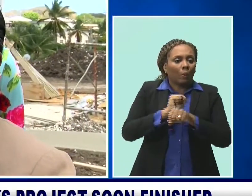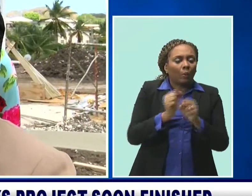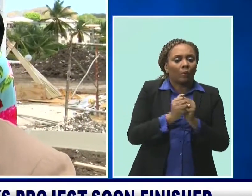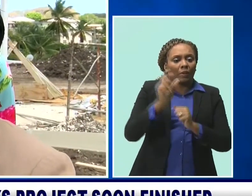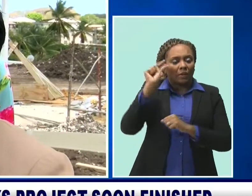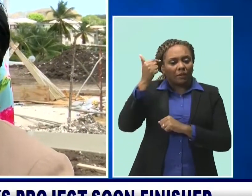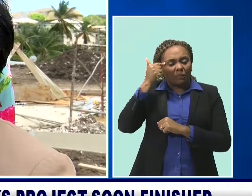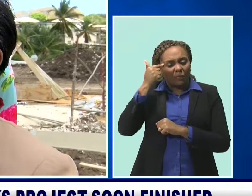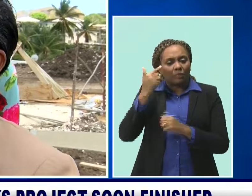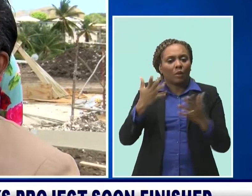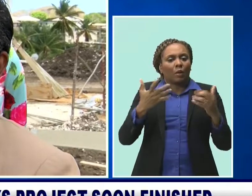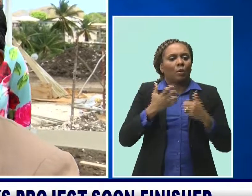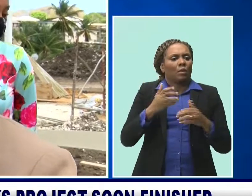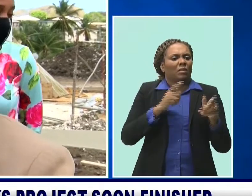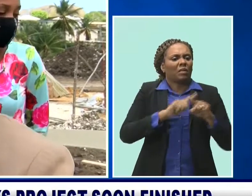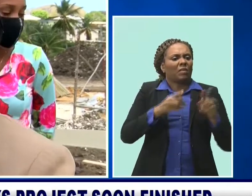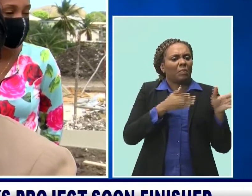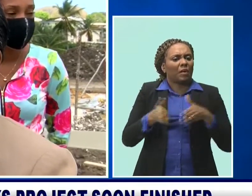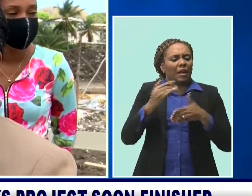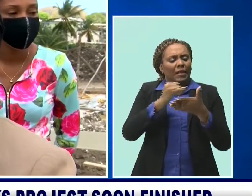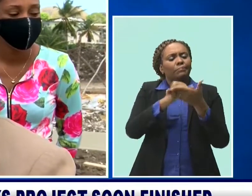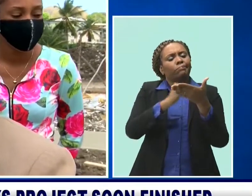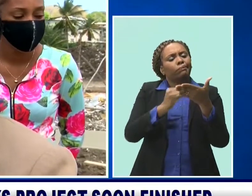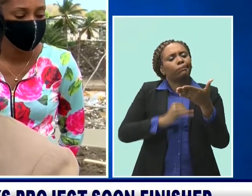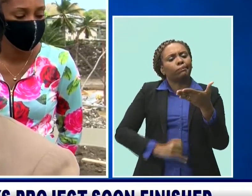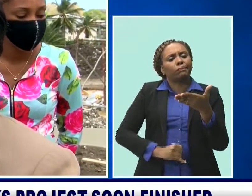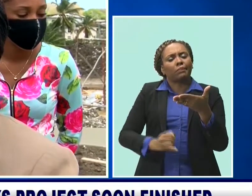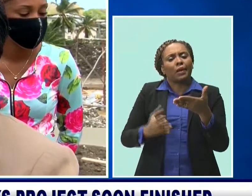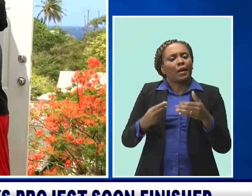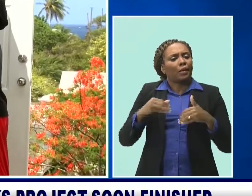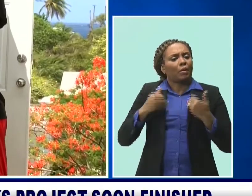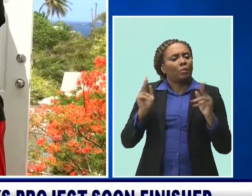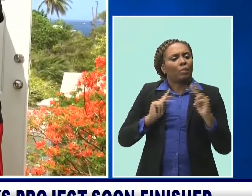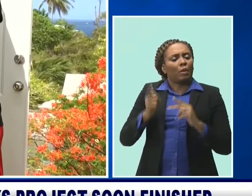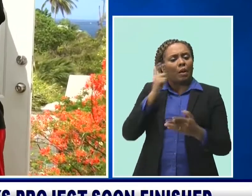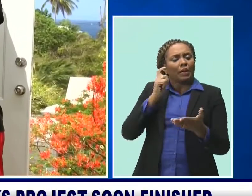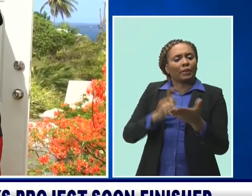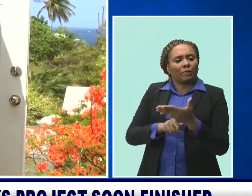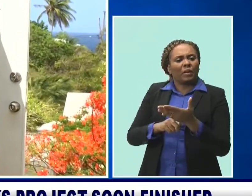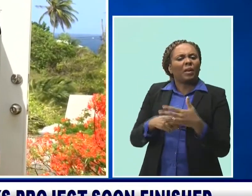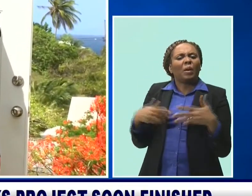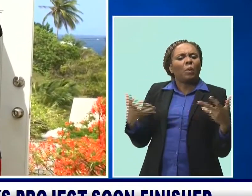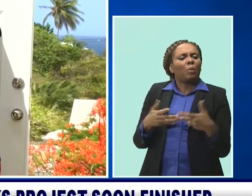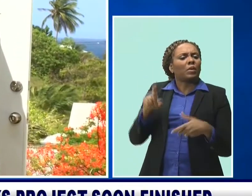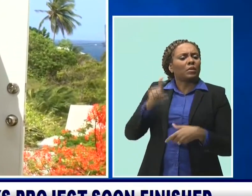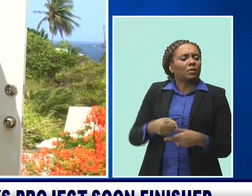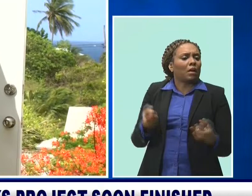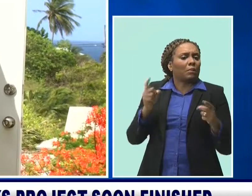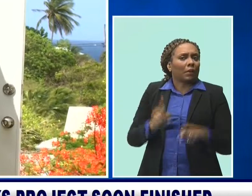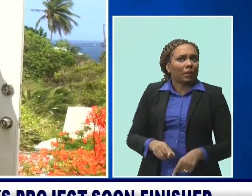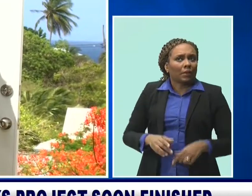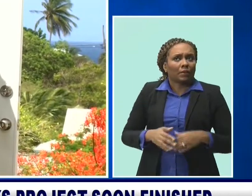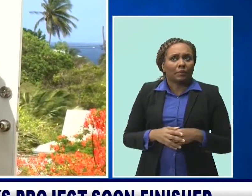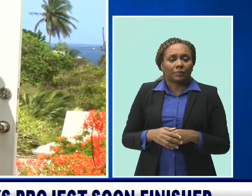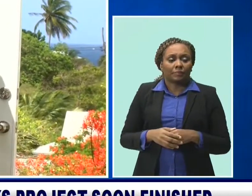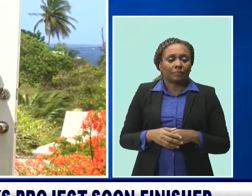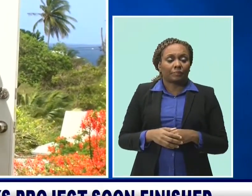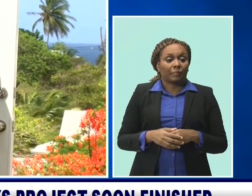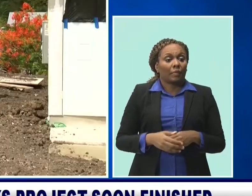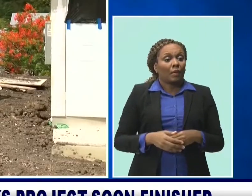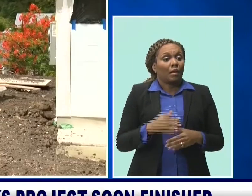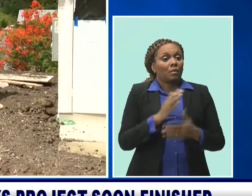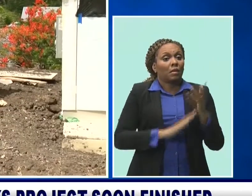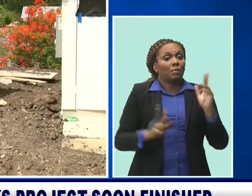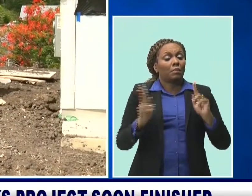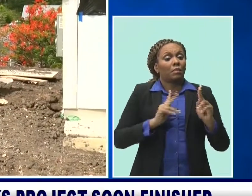identified and to get the plans drawn and to work with our young people to identify the businesses. Several participants of the Silver Hill leg have expressed